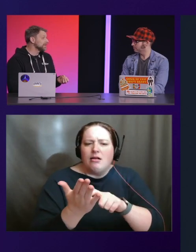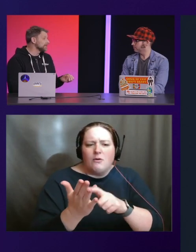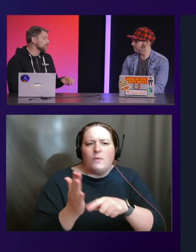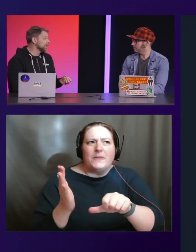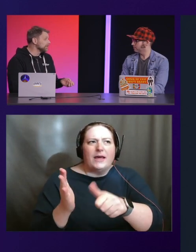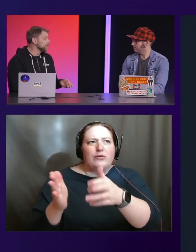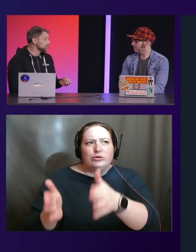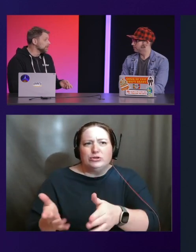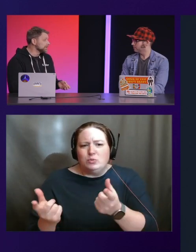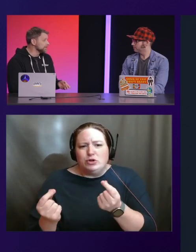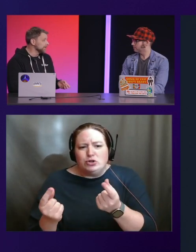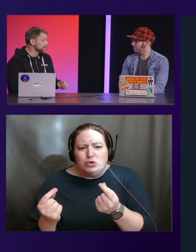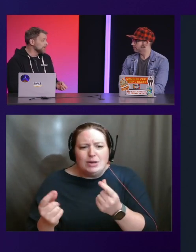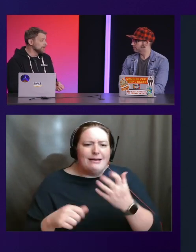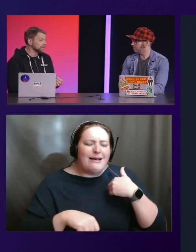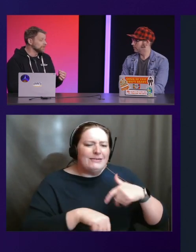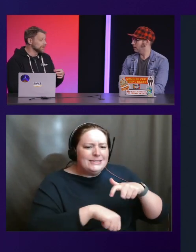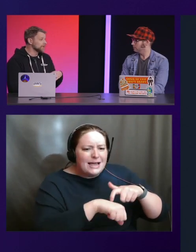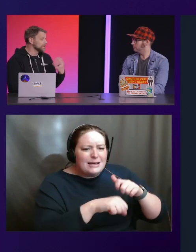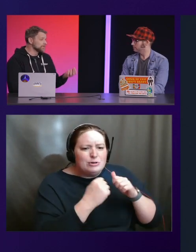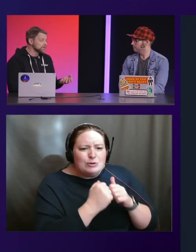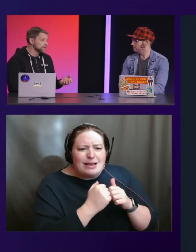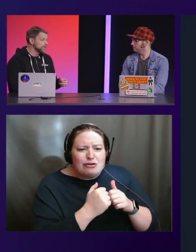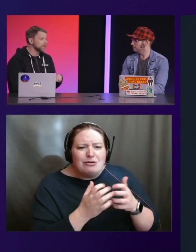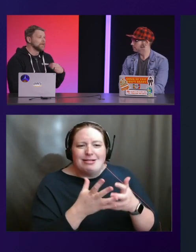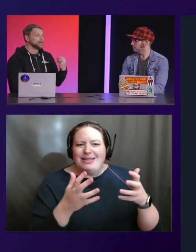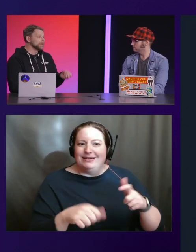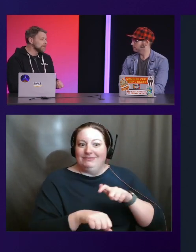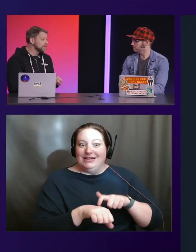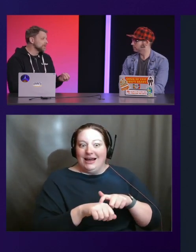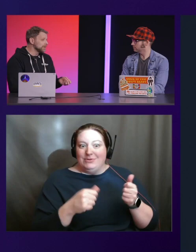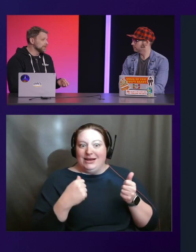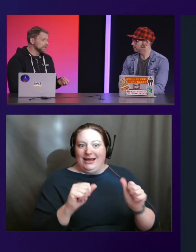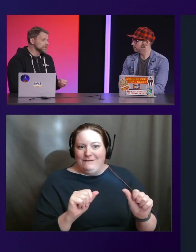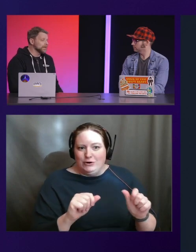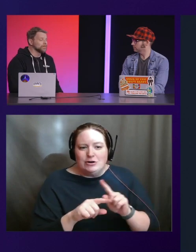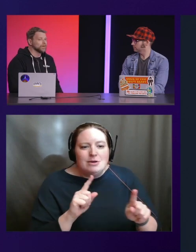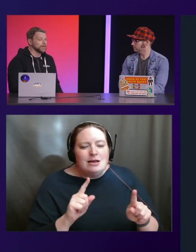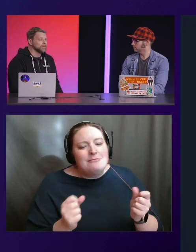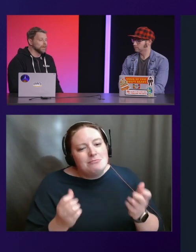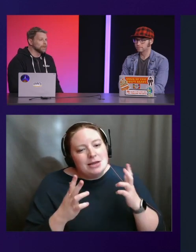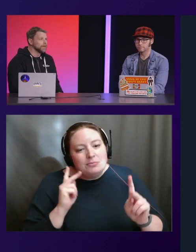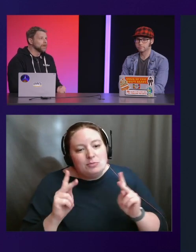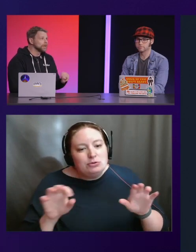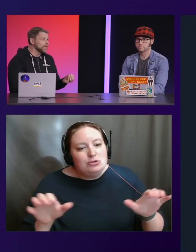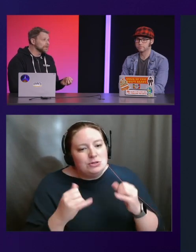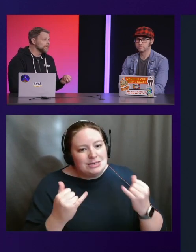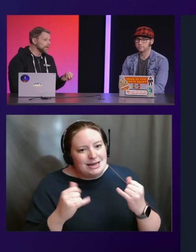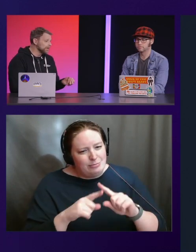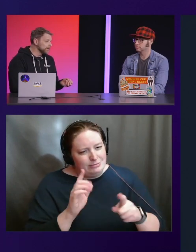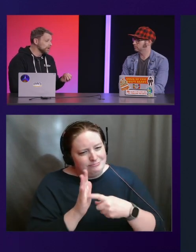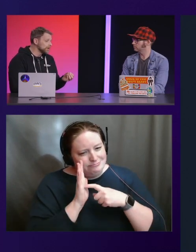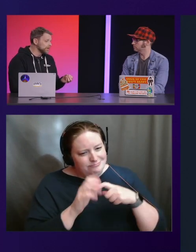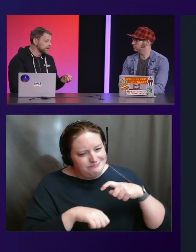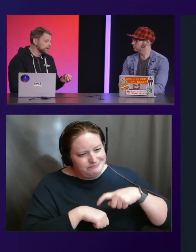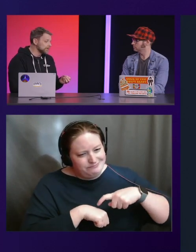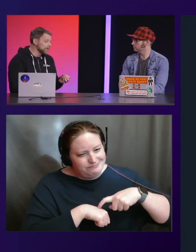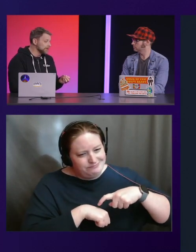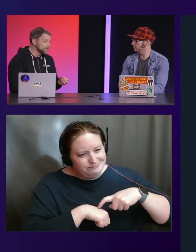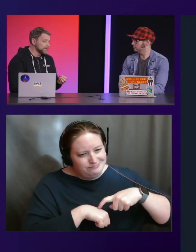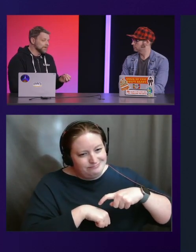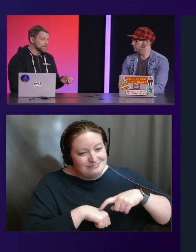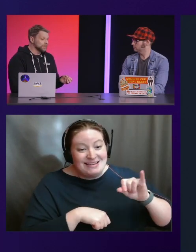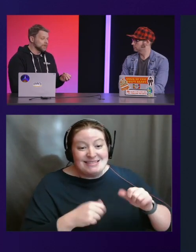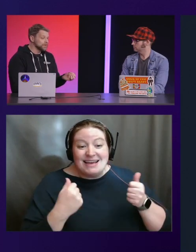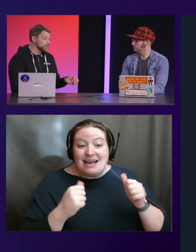that takes a lot of time and effort to build something like that. And customers do it today, but we see that it takes time, and a lot of the time that effort could go into